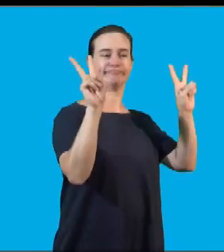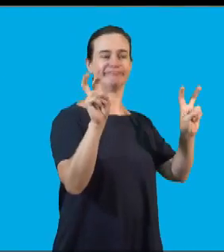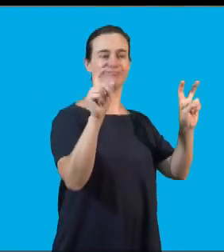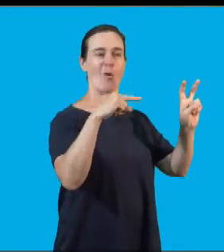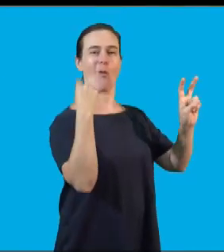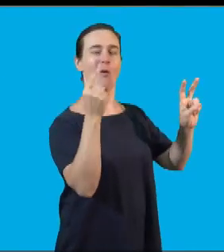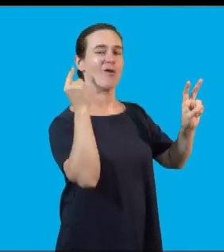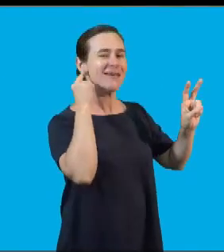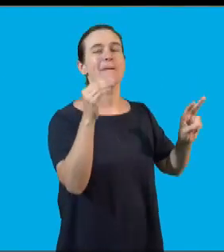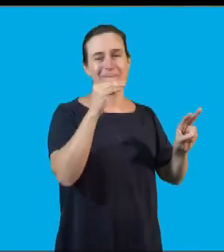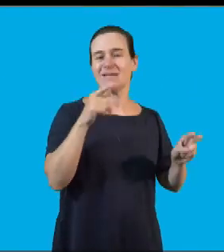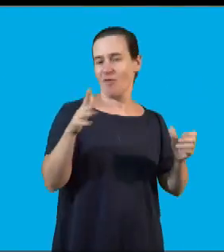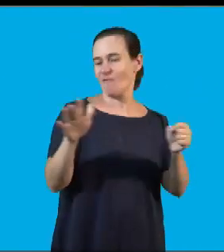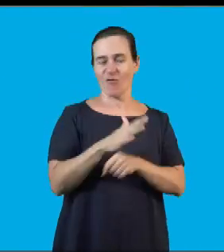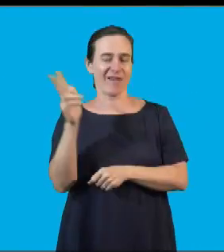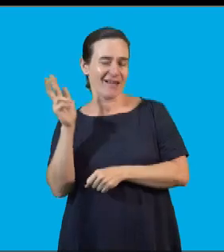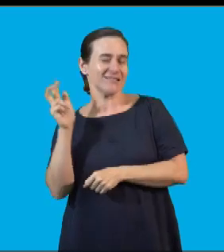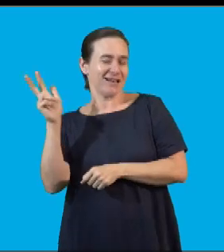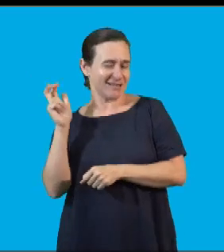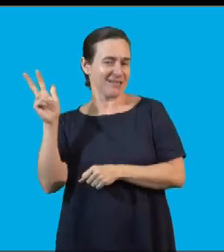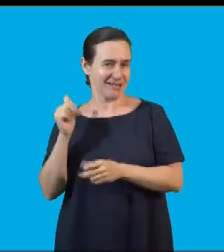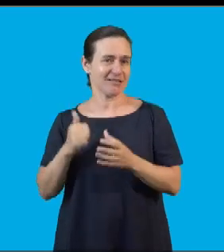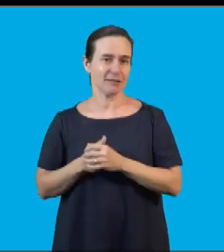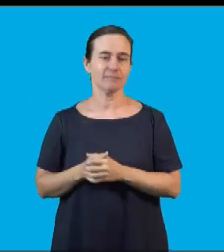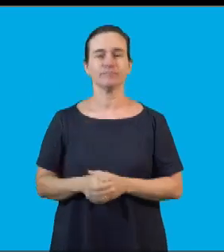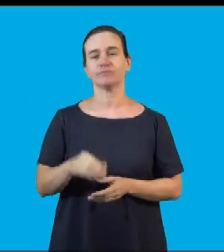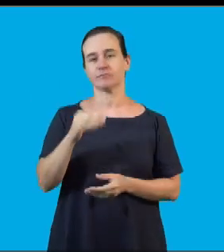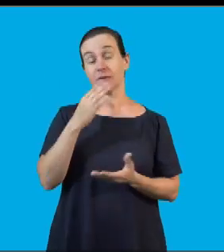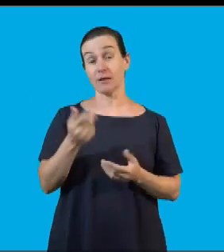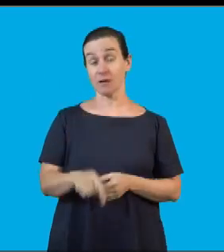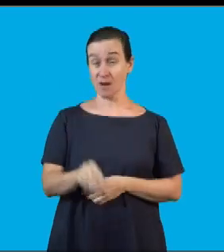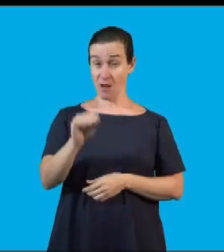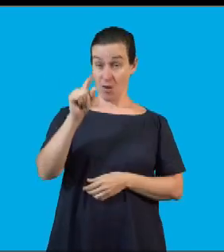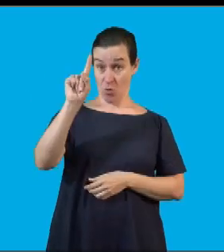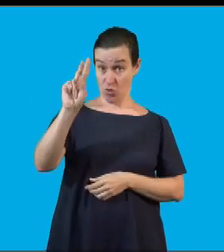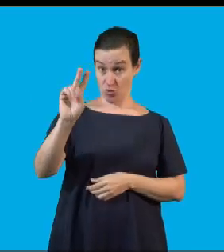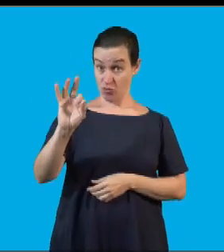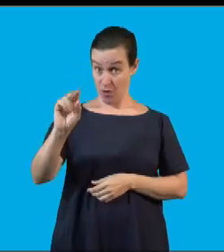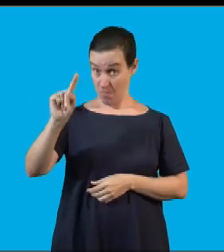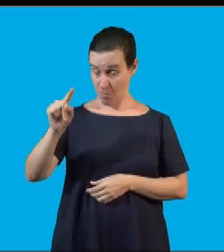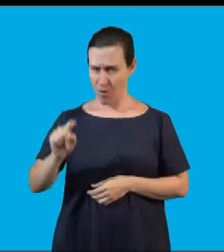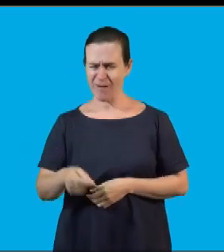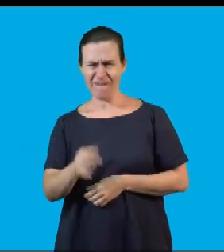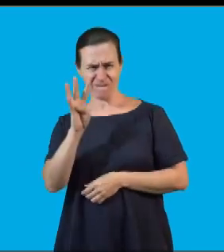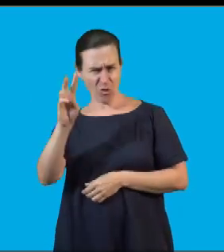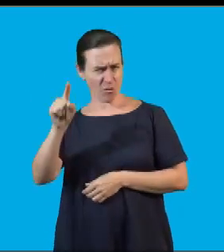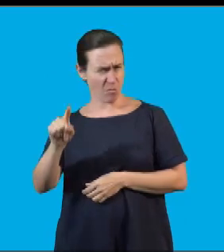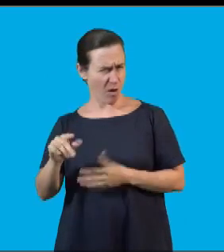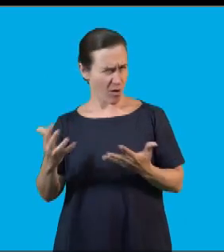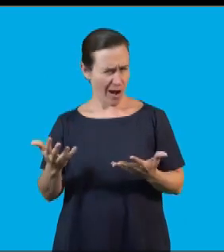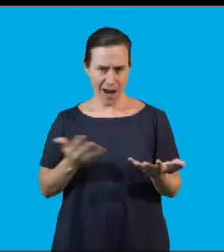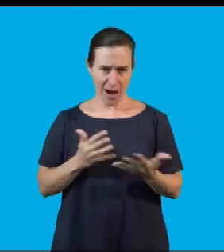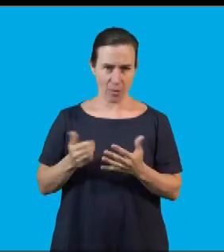seem to be all ears. So that would give you 3 marks for a reference to each one of these texts, and the 4th mark would be for